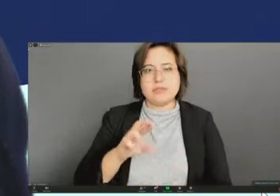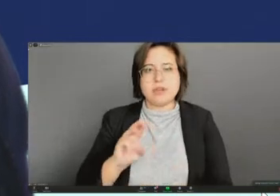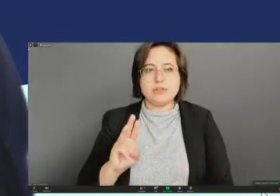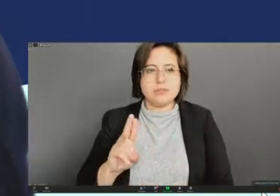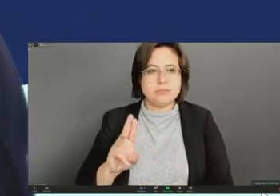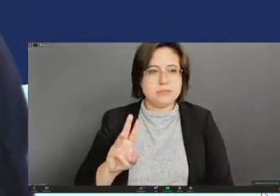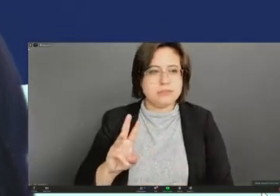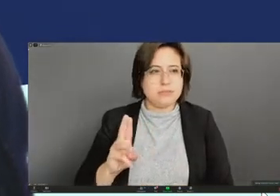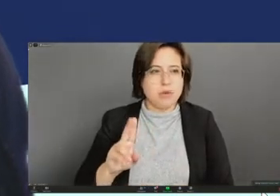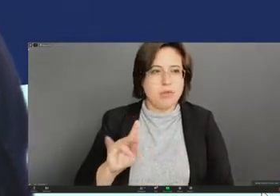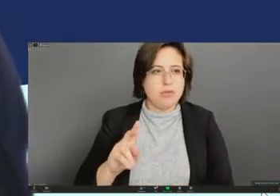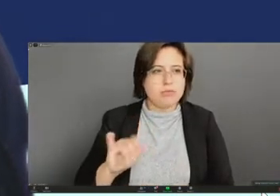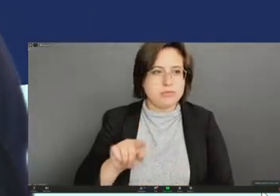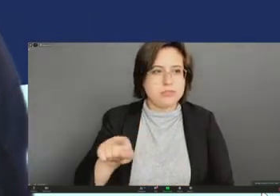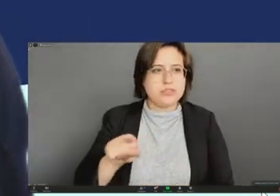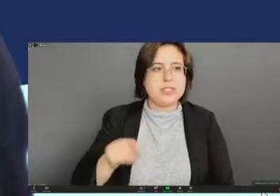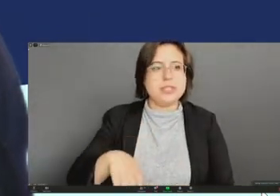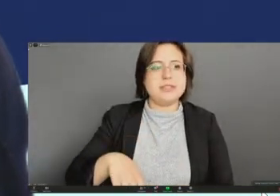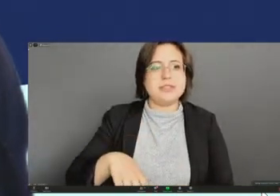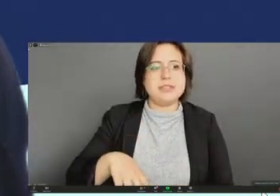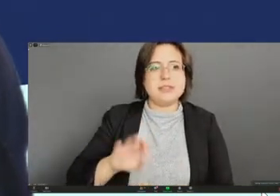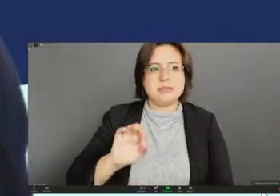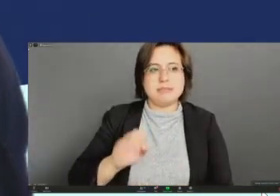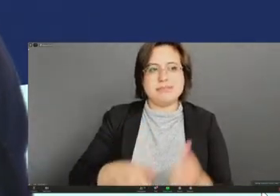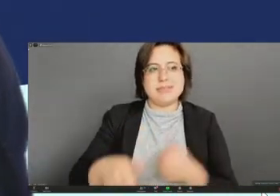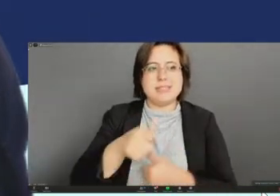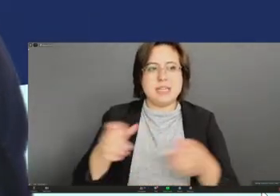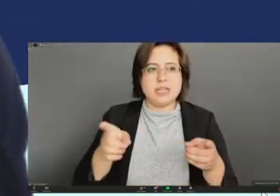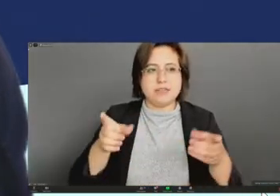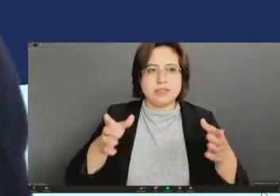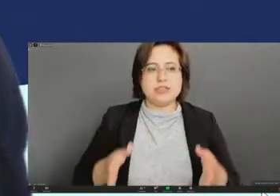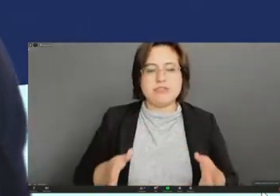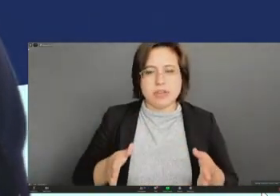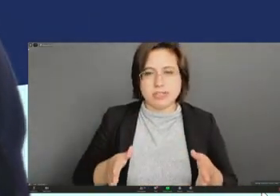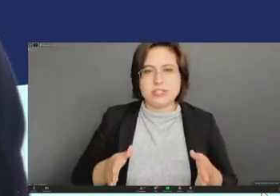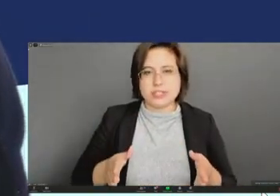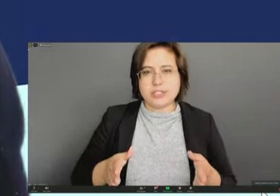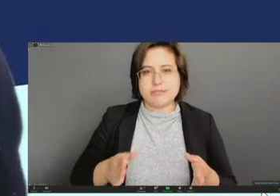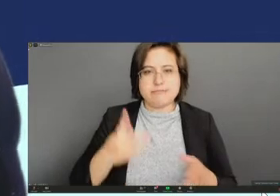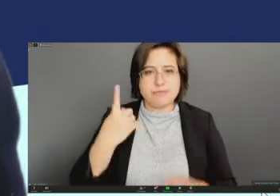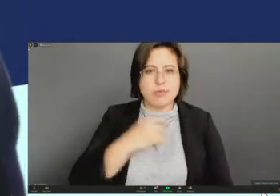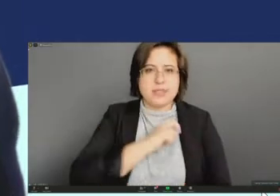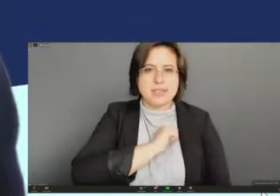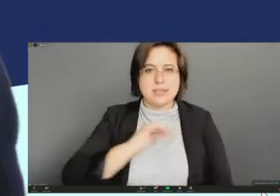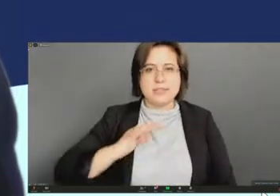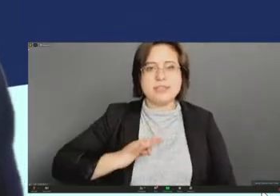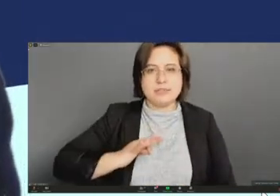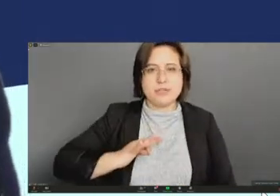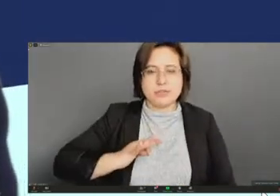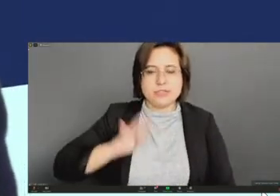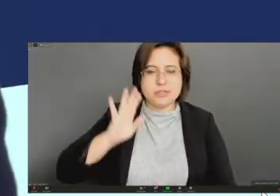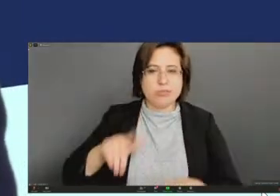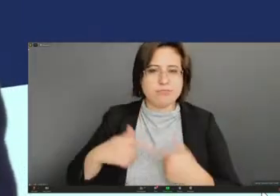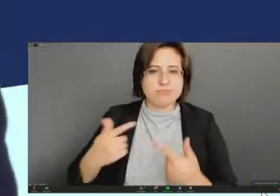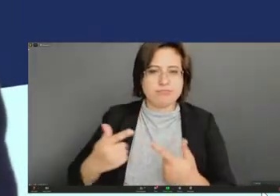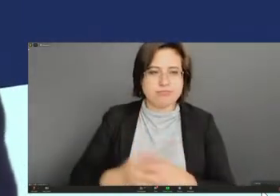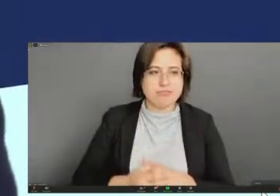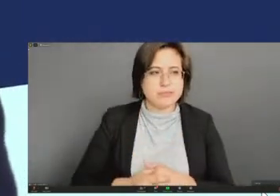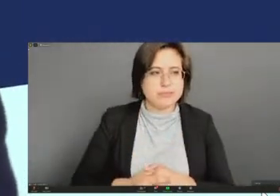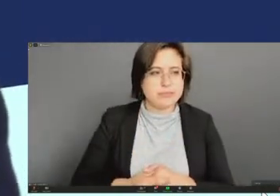Director of the task force, and turn the floor over to you. Thank you for all your leadership. Dr. Okafor.